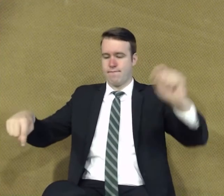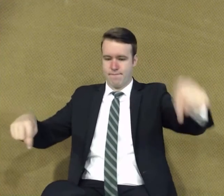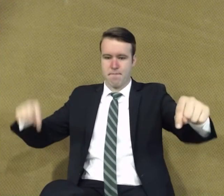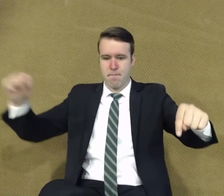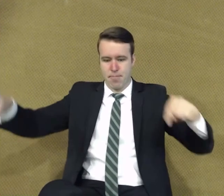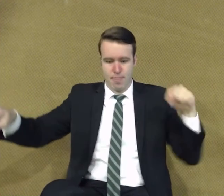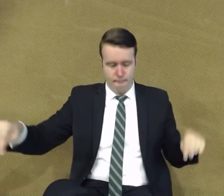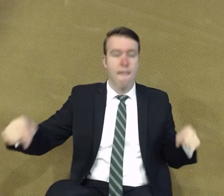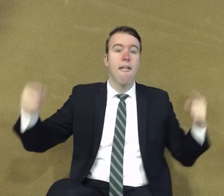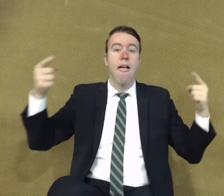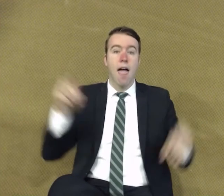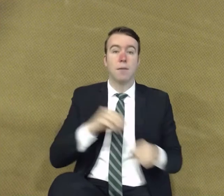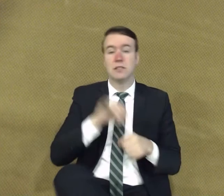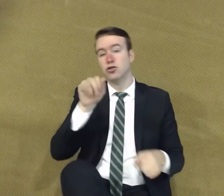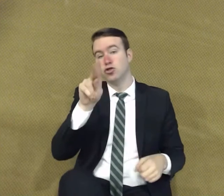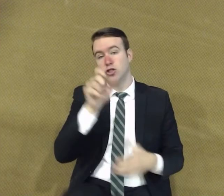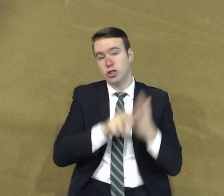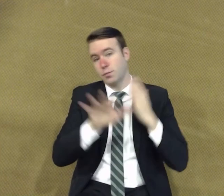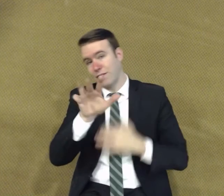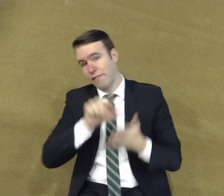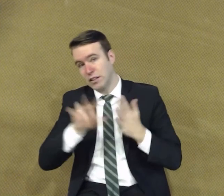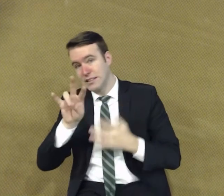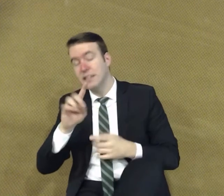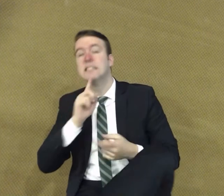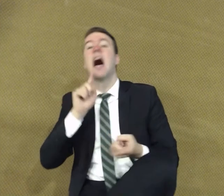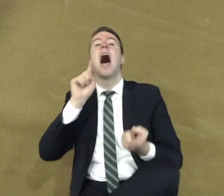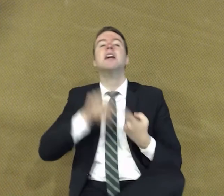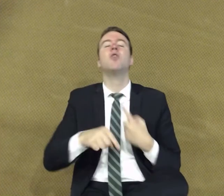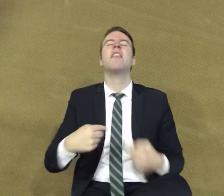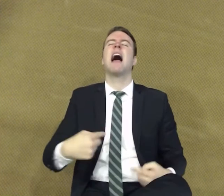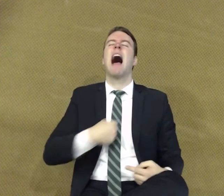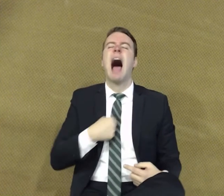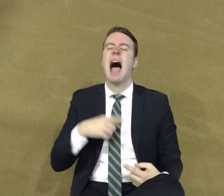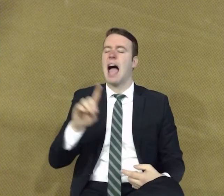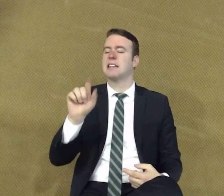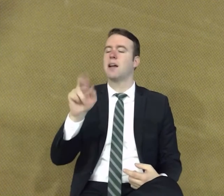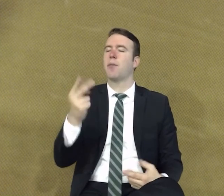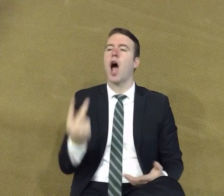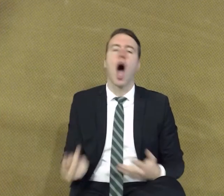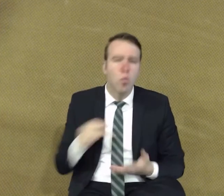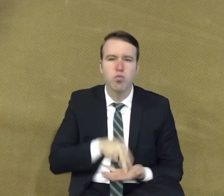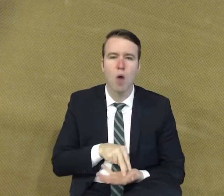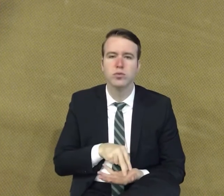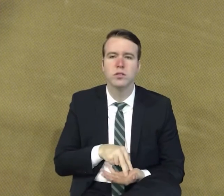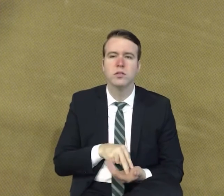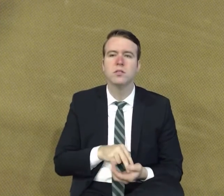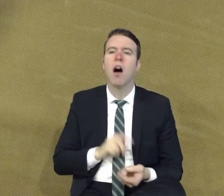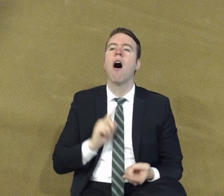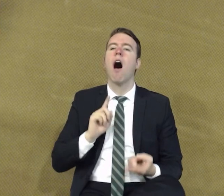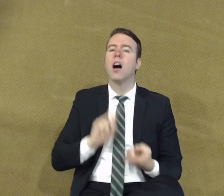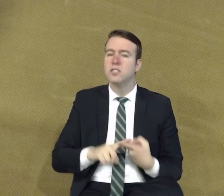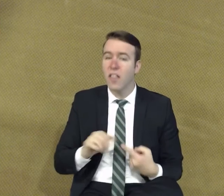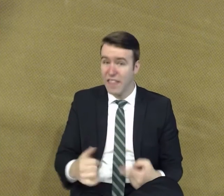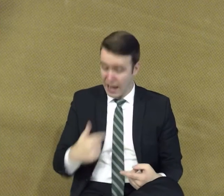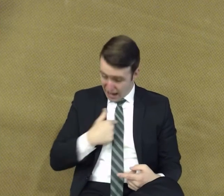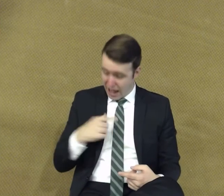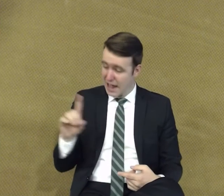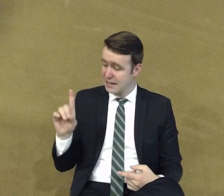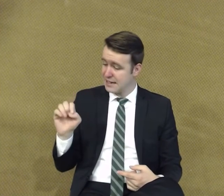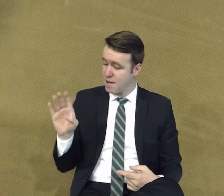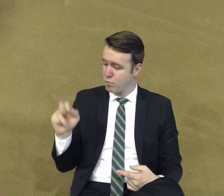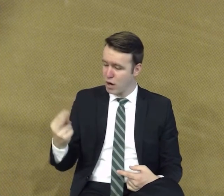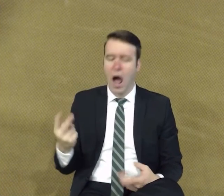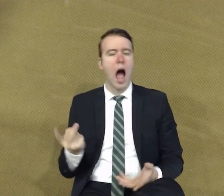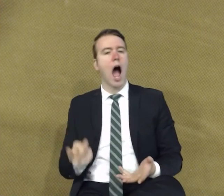said, until in Judges 5 and 7, until that I, Deborah, arose. Until that I,